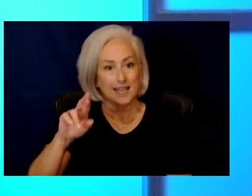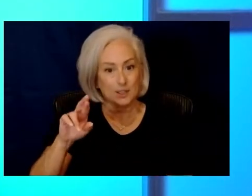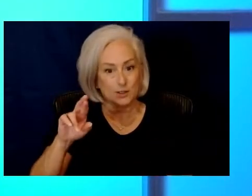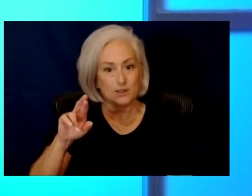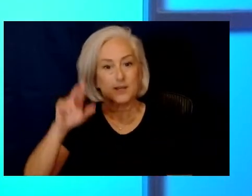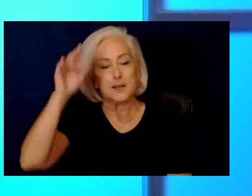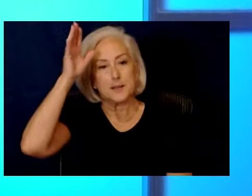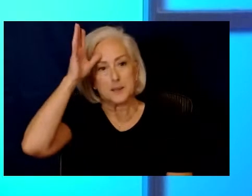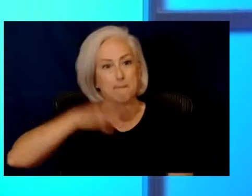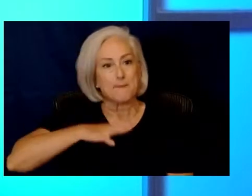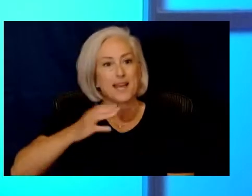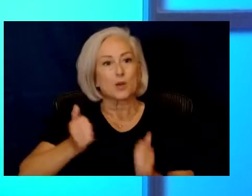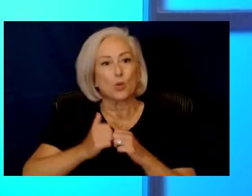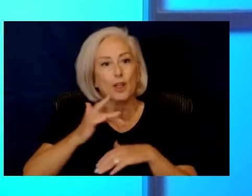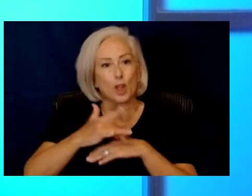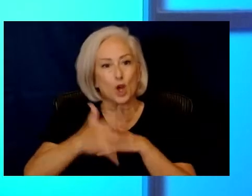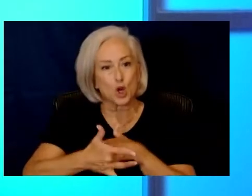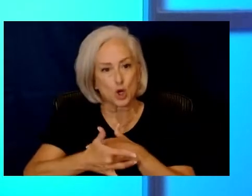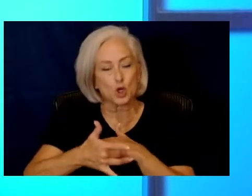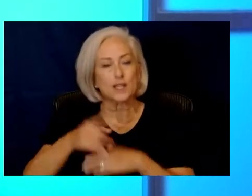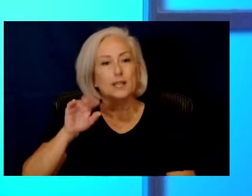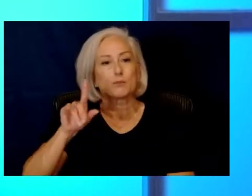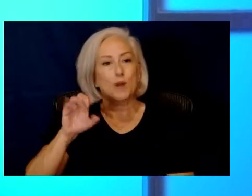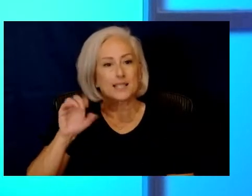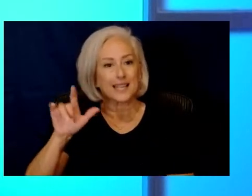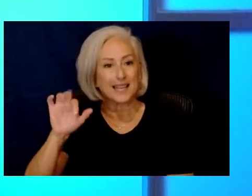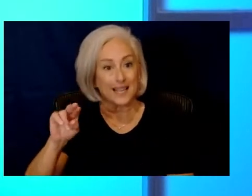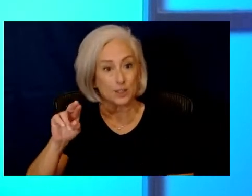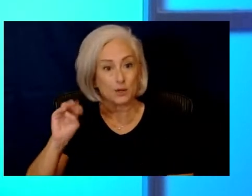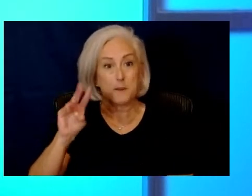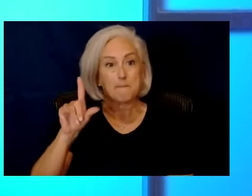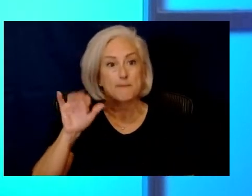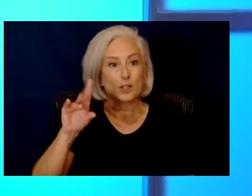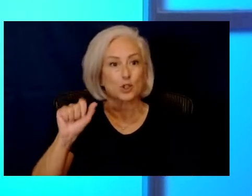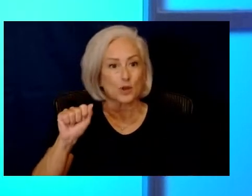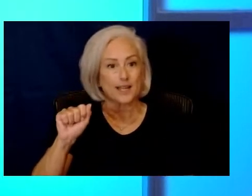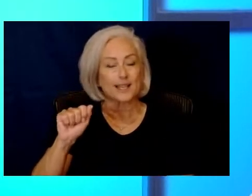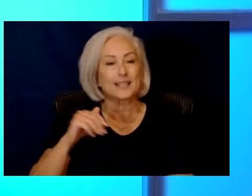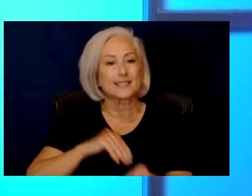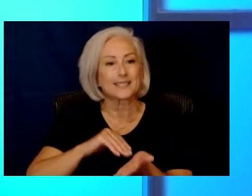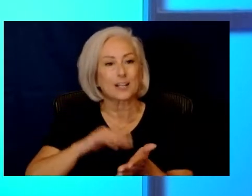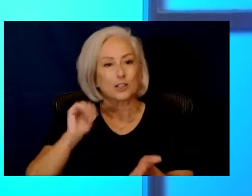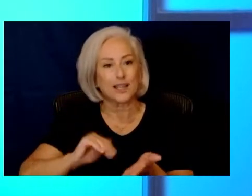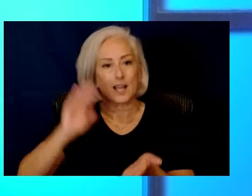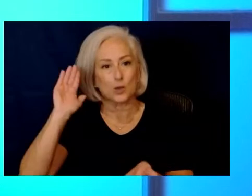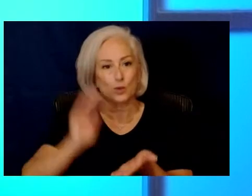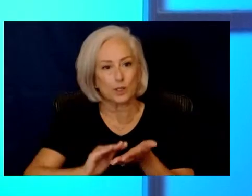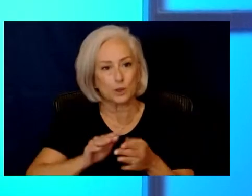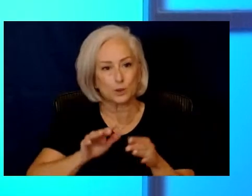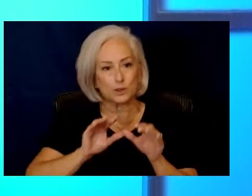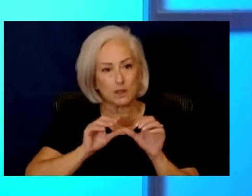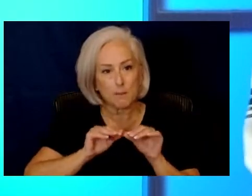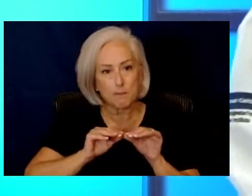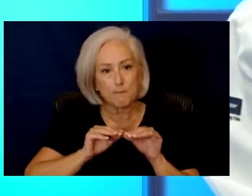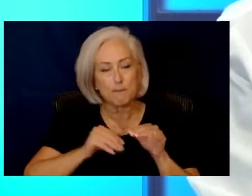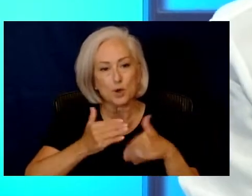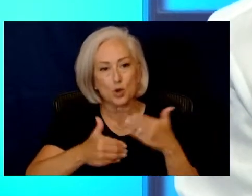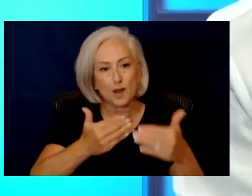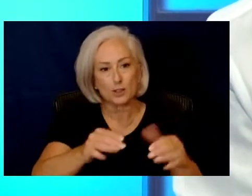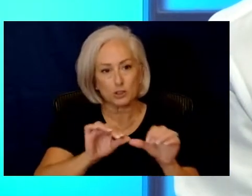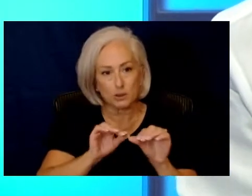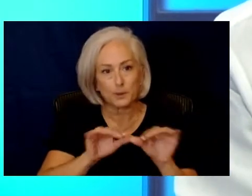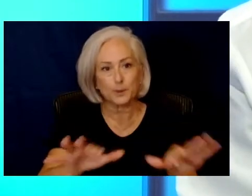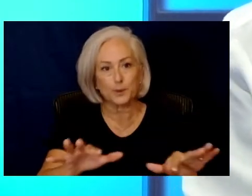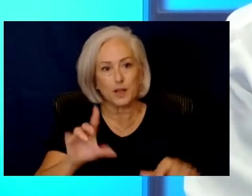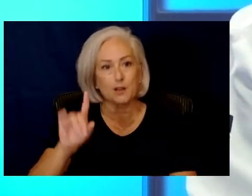with early prostate cancer, Mediterranean diet may actually be able to potentially slow down the progression on active surveillance in prostate cancer. There was another